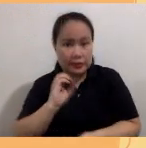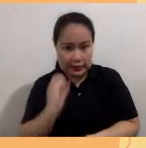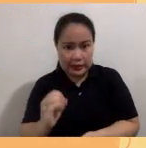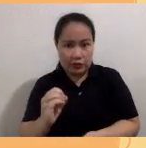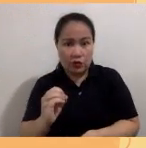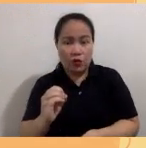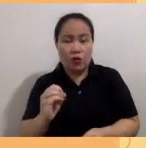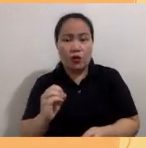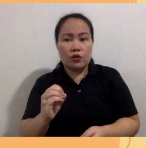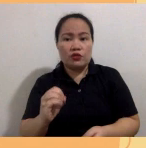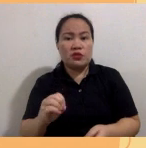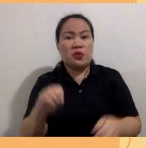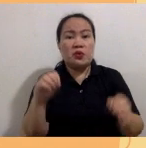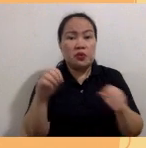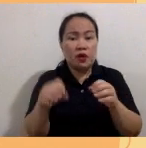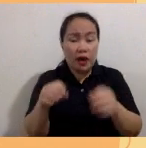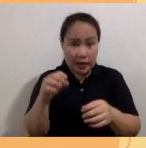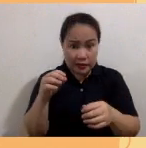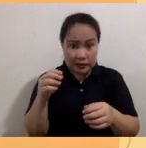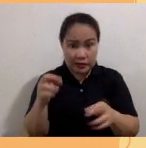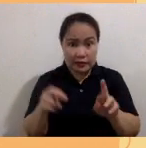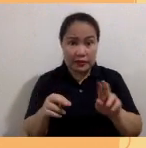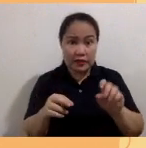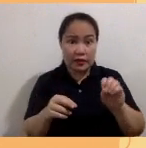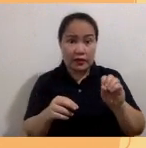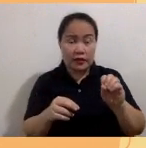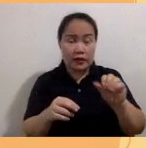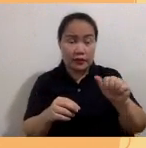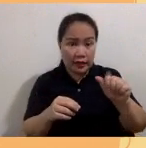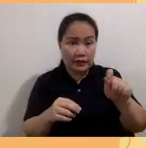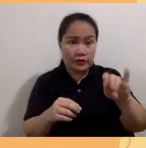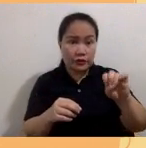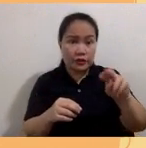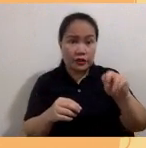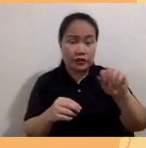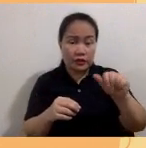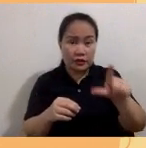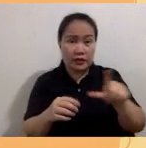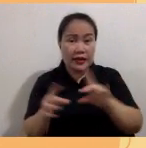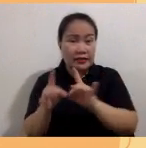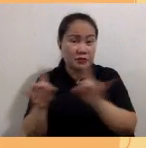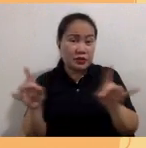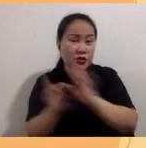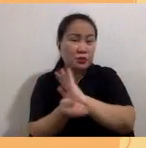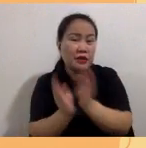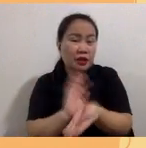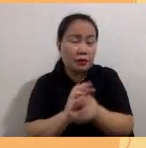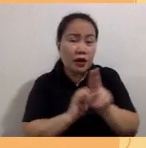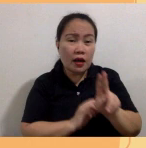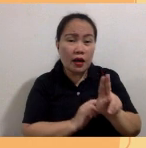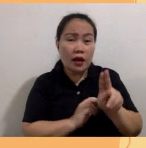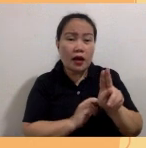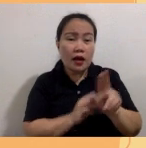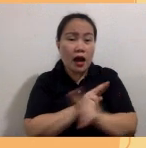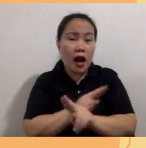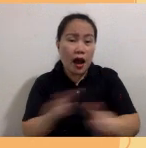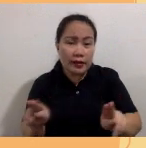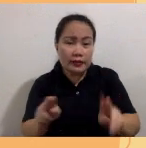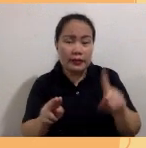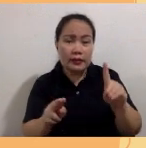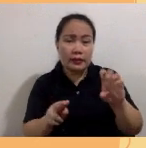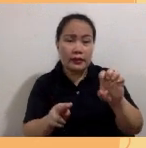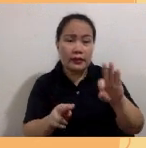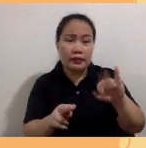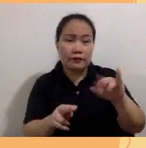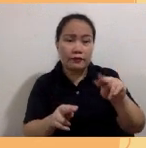your expression or rational expression undefined. So, let us try. If this is 2, 2 minus 2, that would